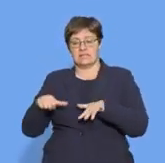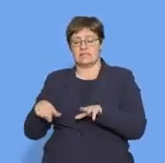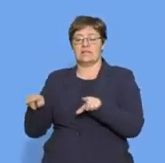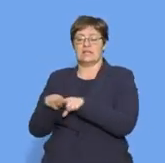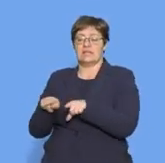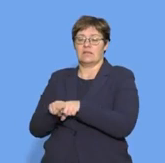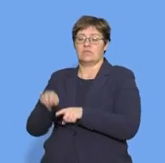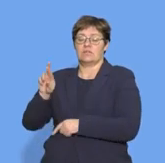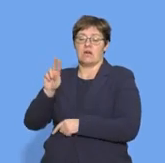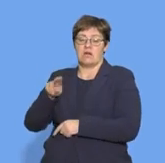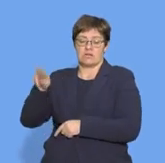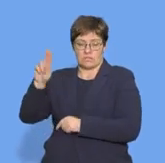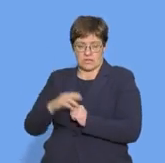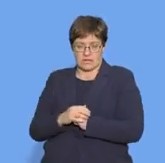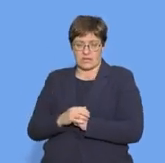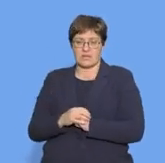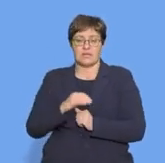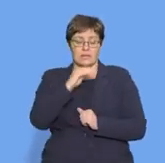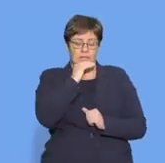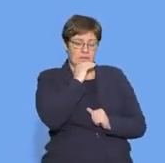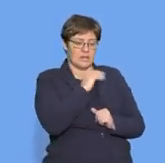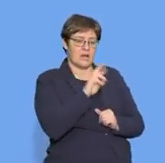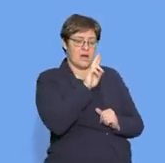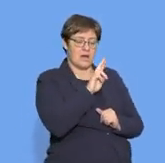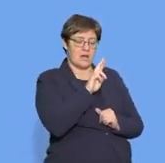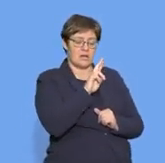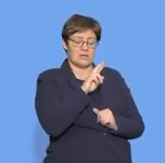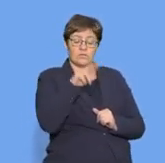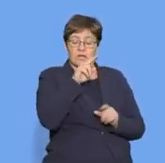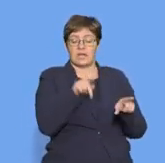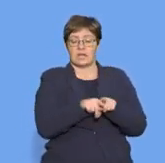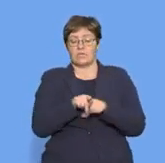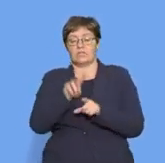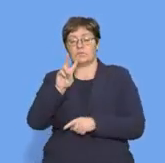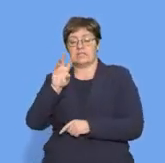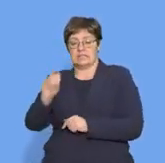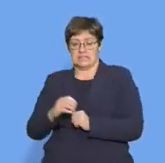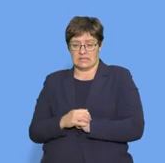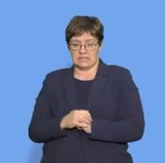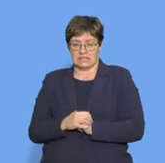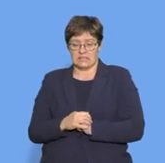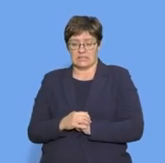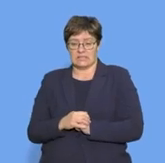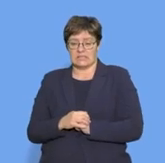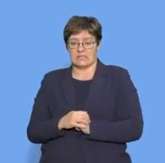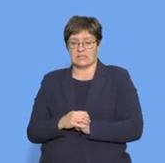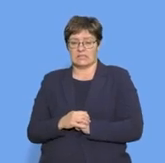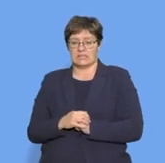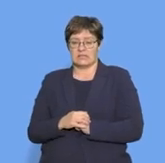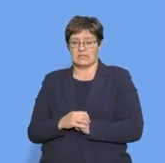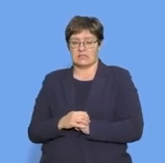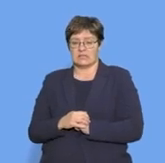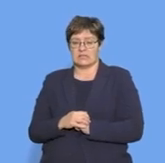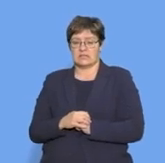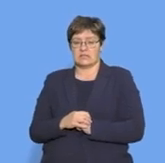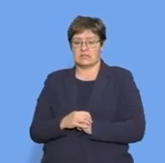plus 16 equal r squared. Then r squared will be equals to 20. Then you don't